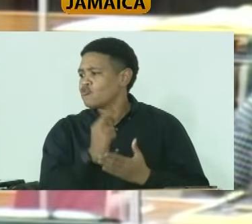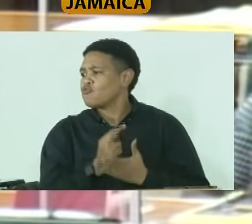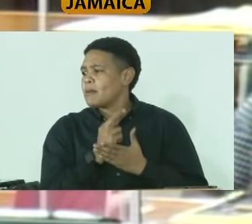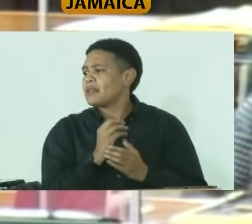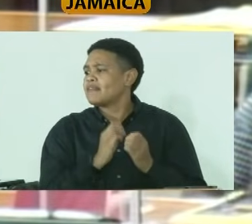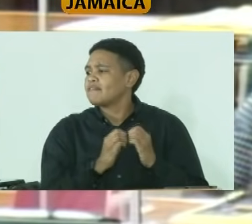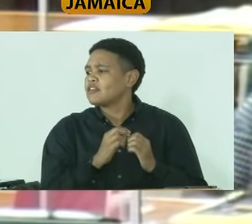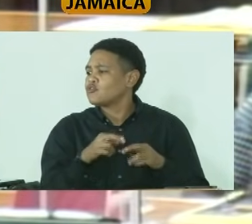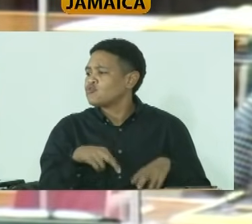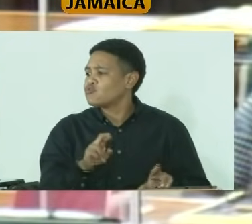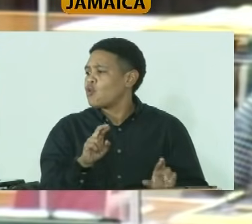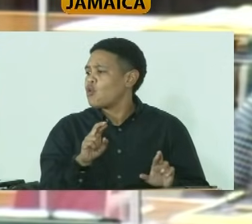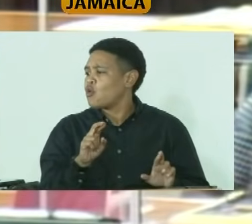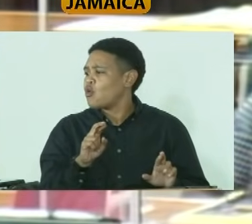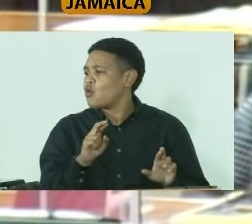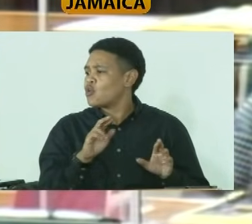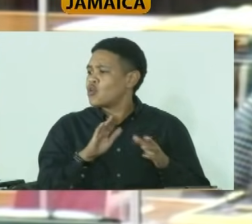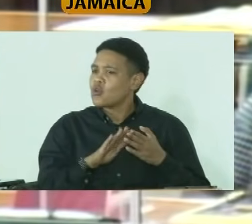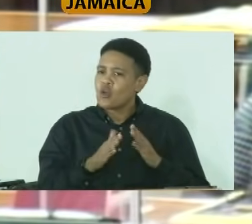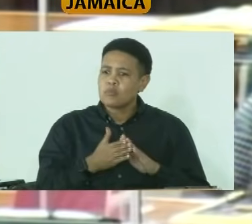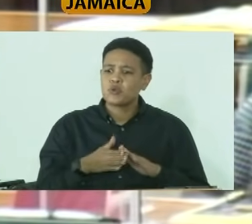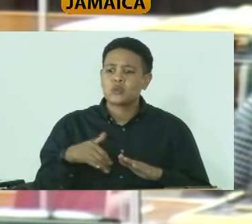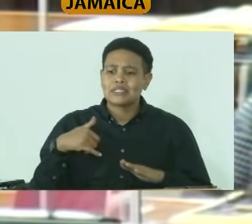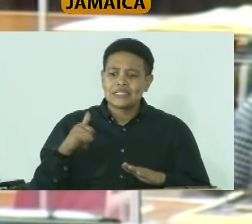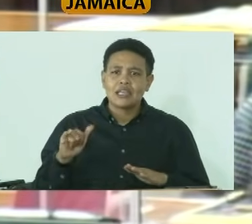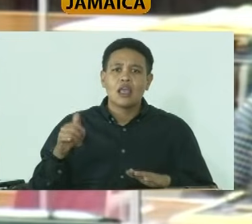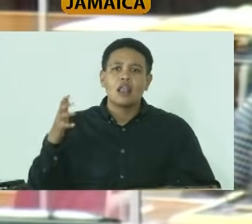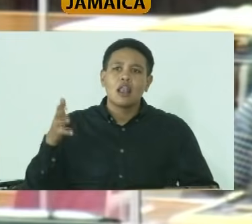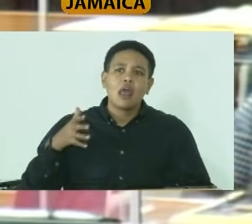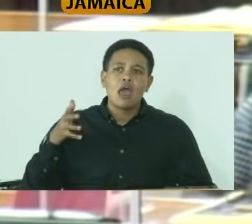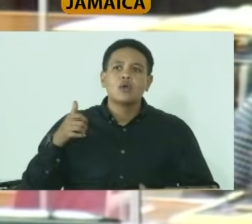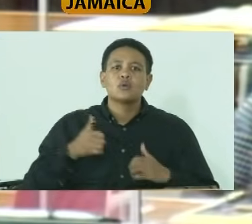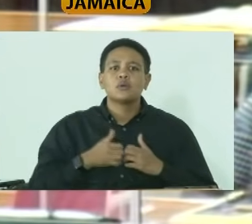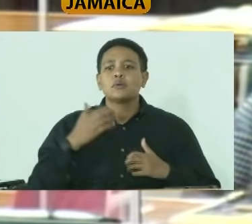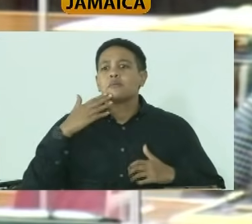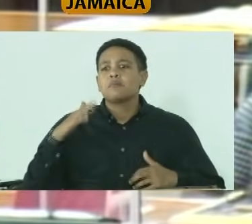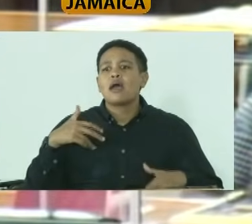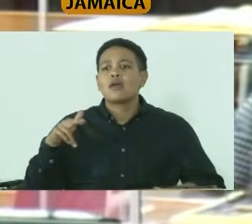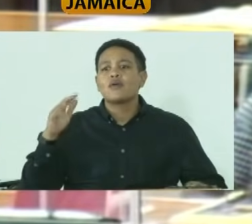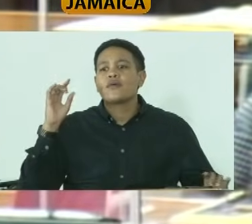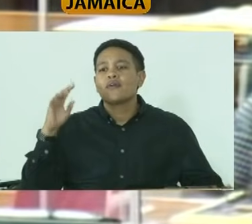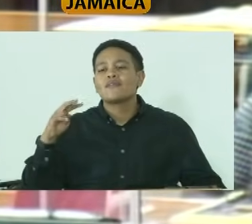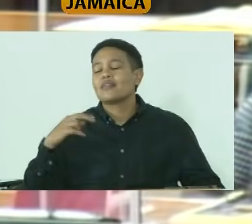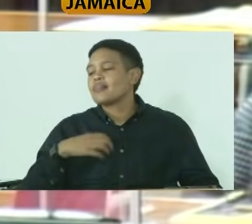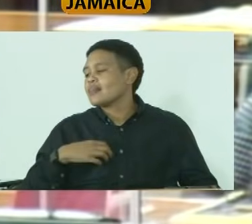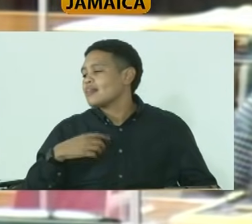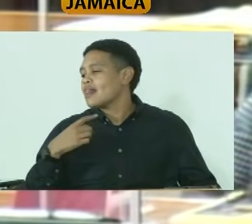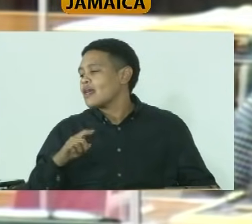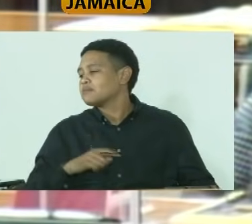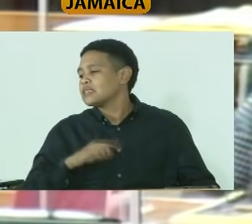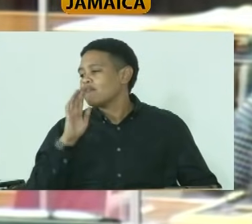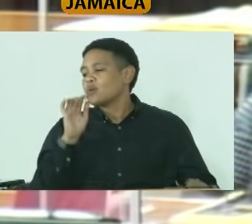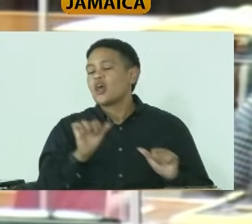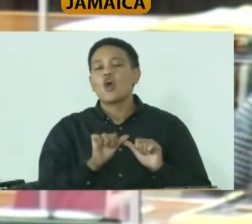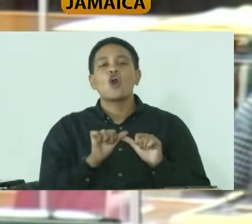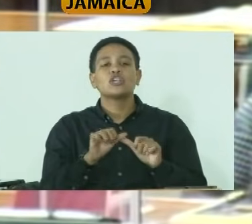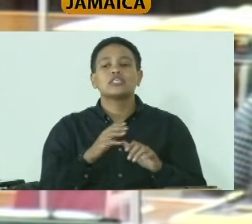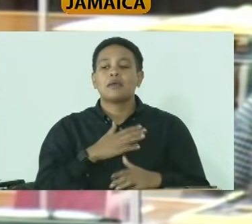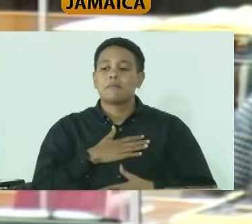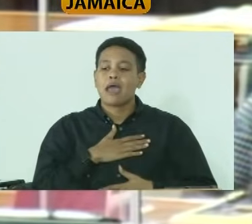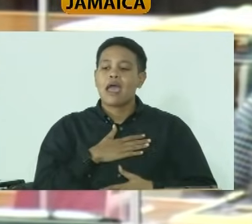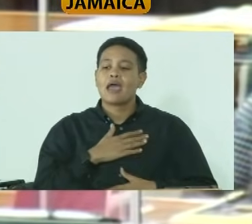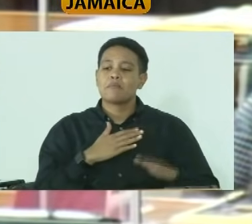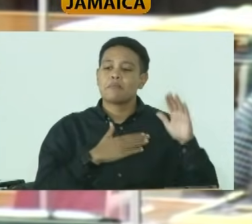roads. Communities still languish with bad roads, my lady, and I will continue my pledge